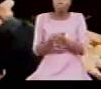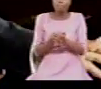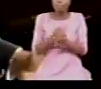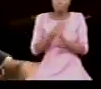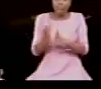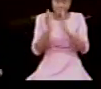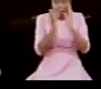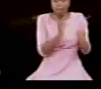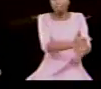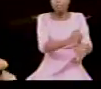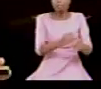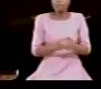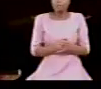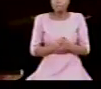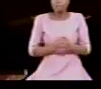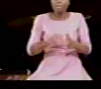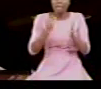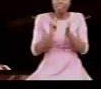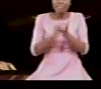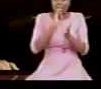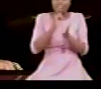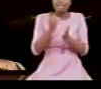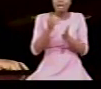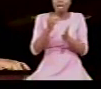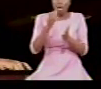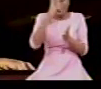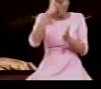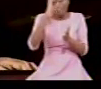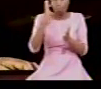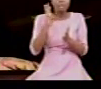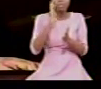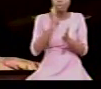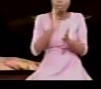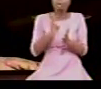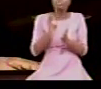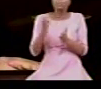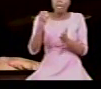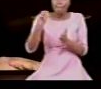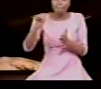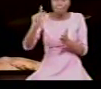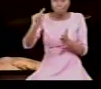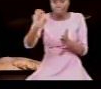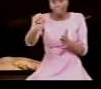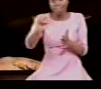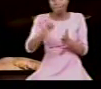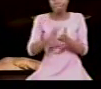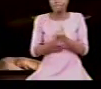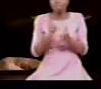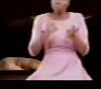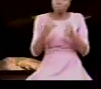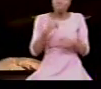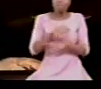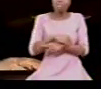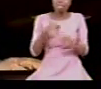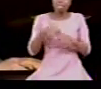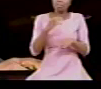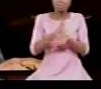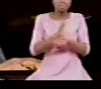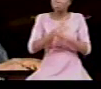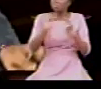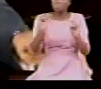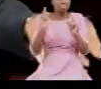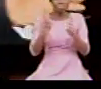all. That's widow's mite. But you, nobody can give widow's mite in today in the church. Nobody.